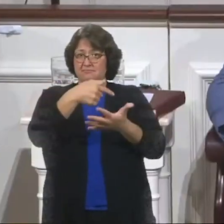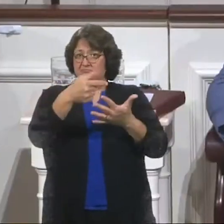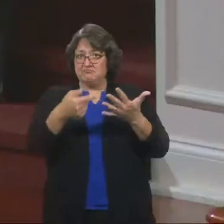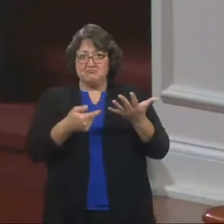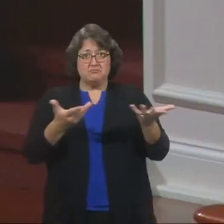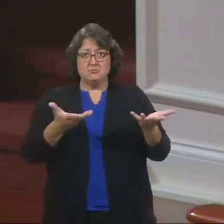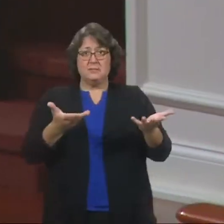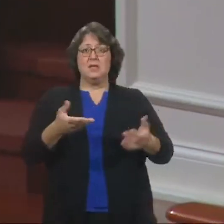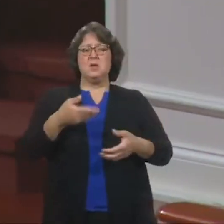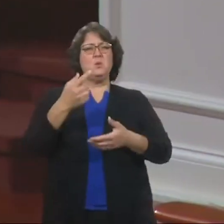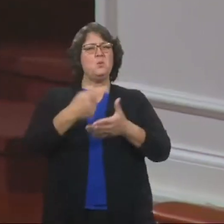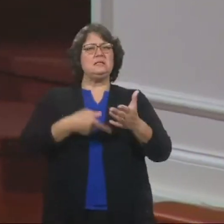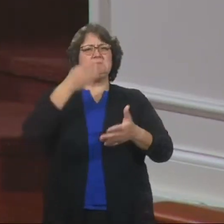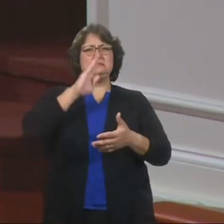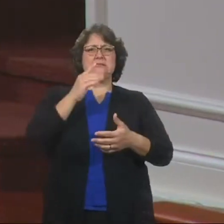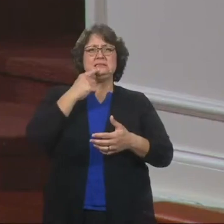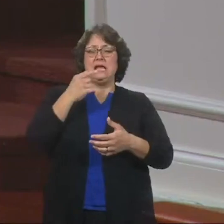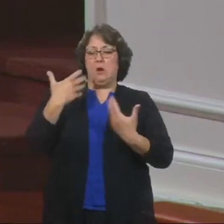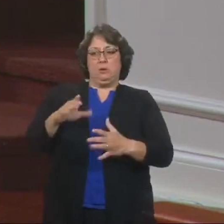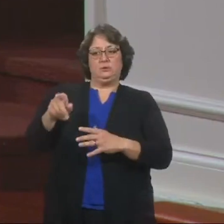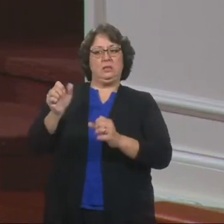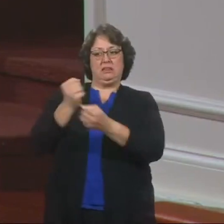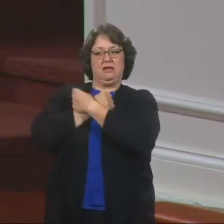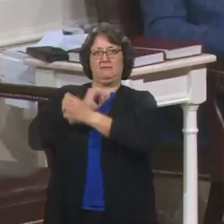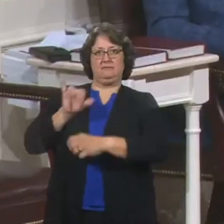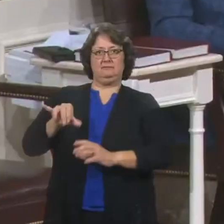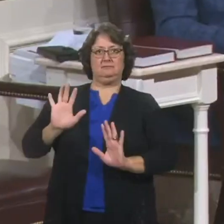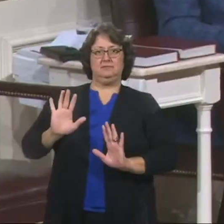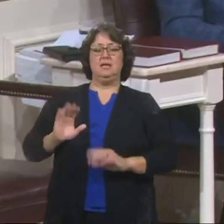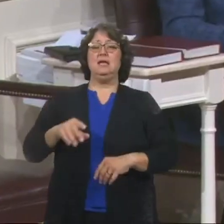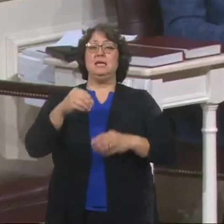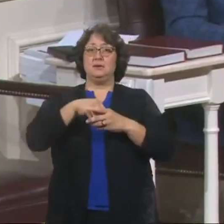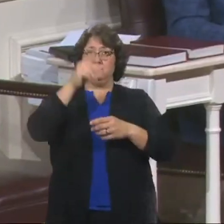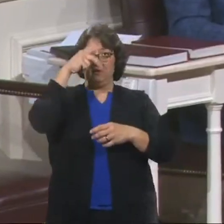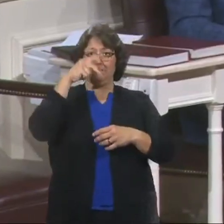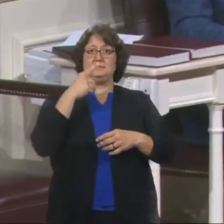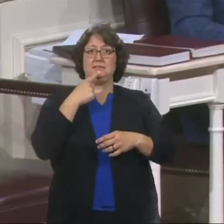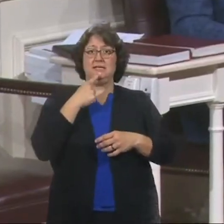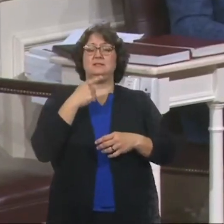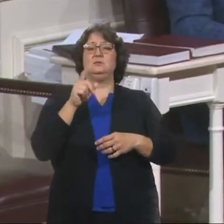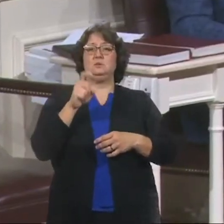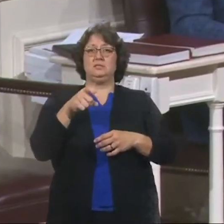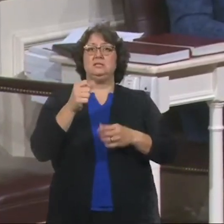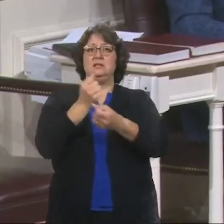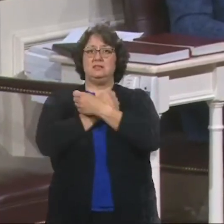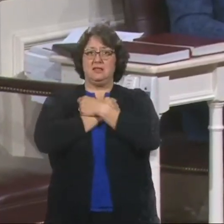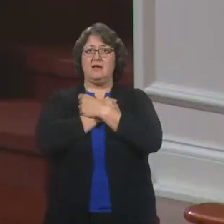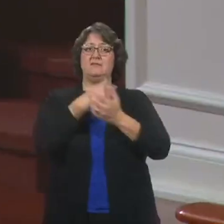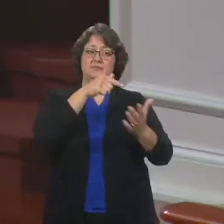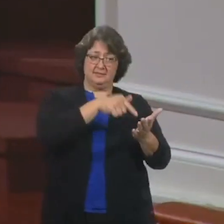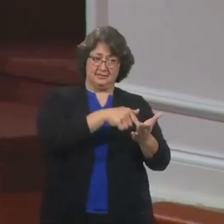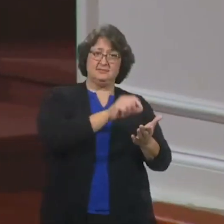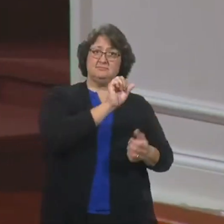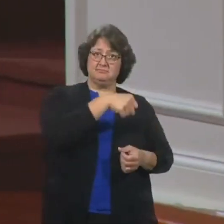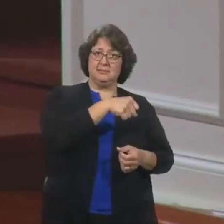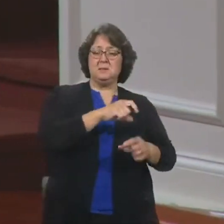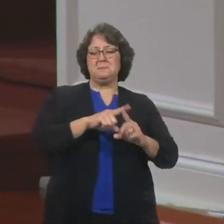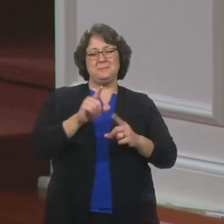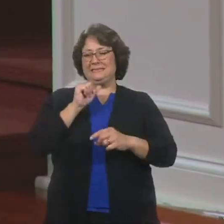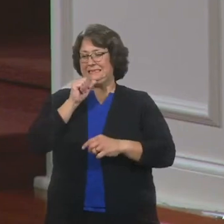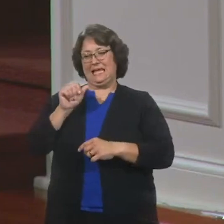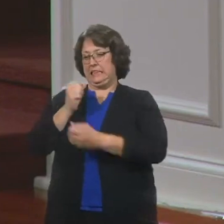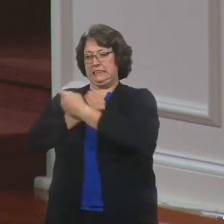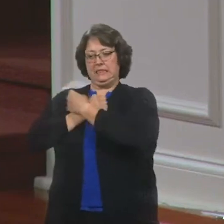things he says I don't want you to love? See, there are some things in Proverbs you'll find. He says, now here's what you need to love, and here's what I don't want you to